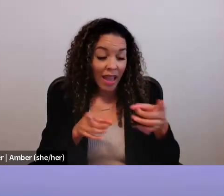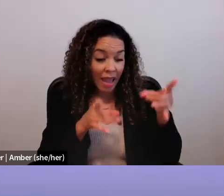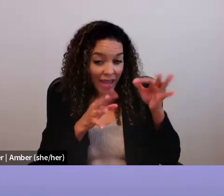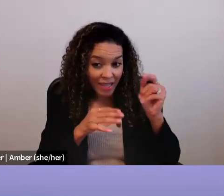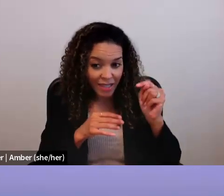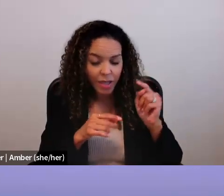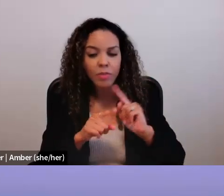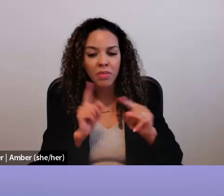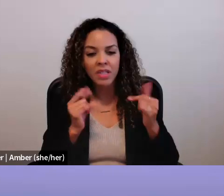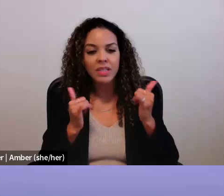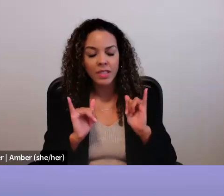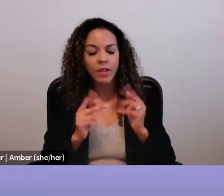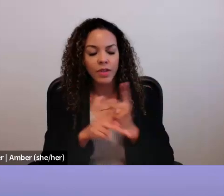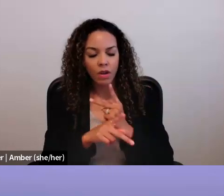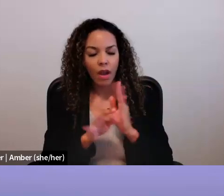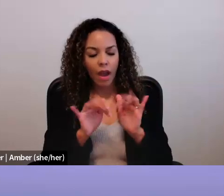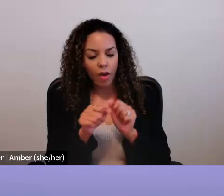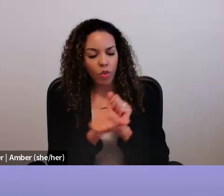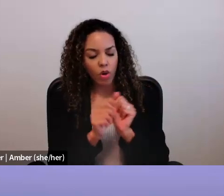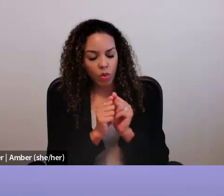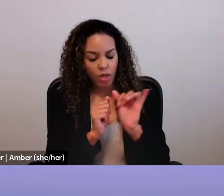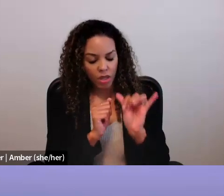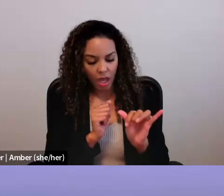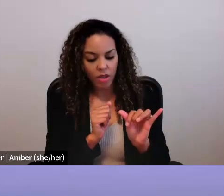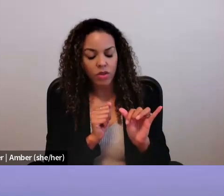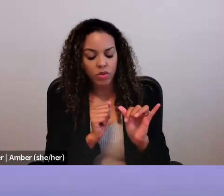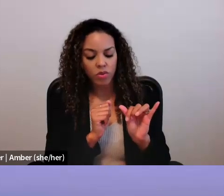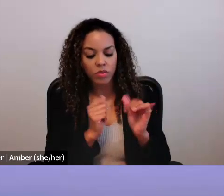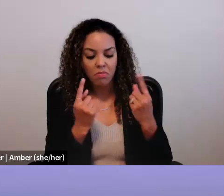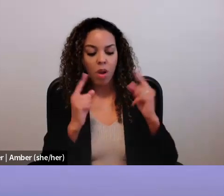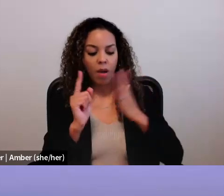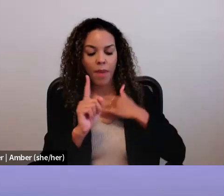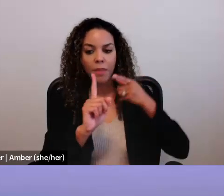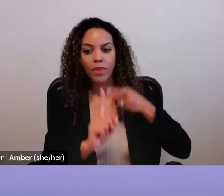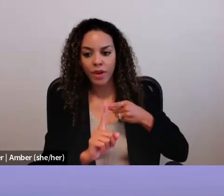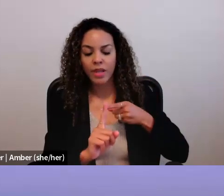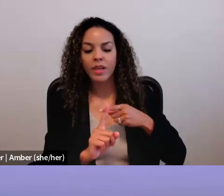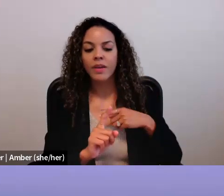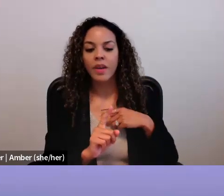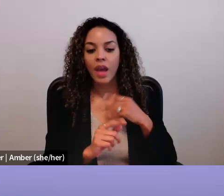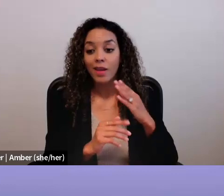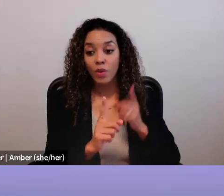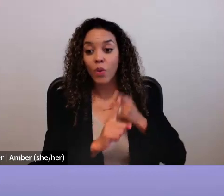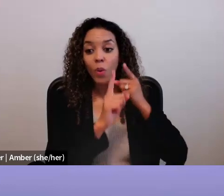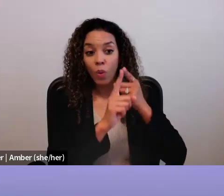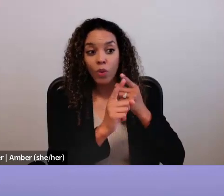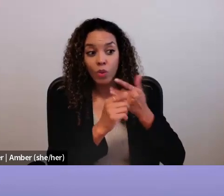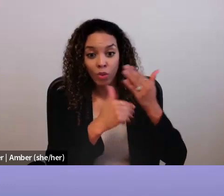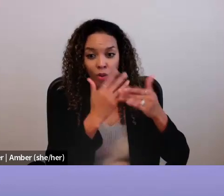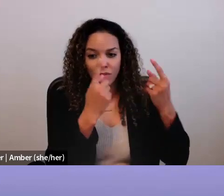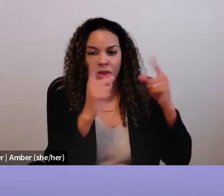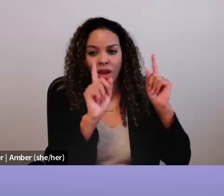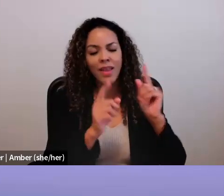and how it is that you can work with that to be able to reach a point that you can reach the goals that you want. That becomes a